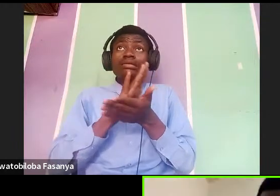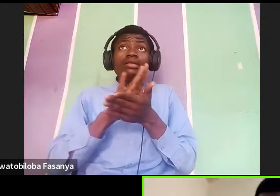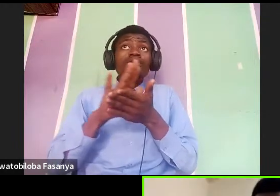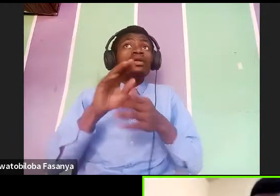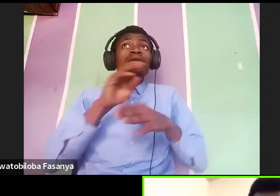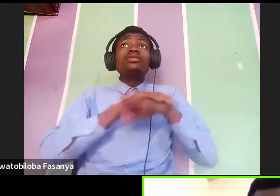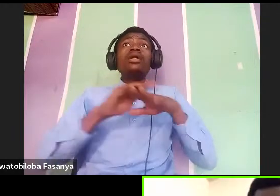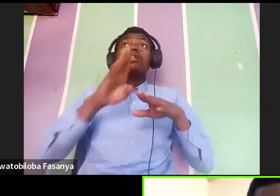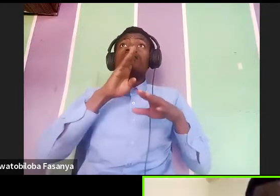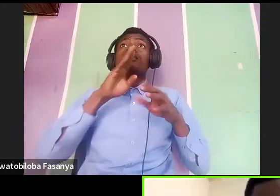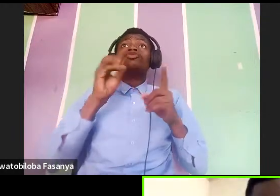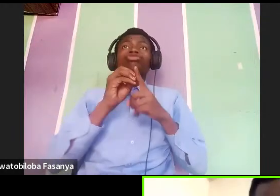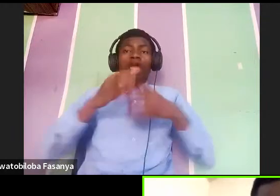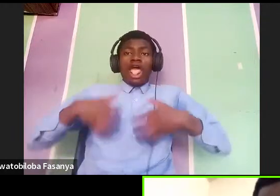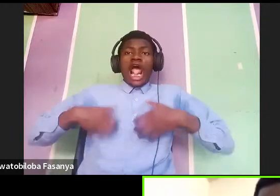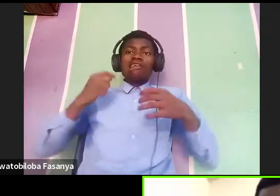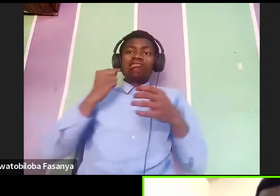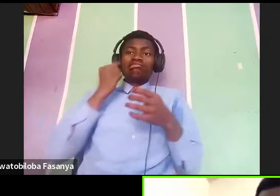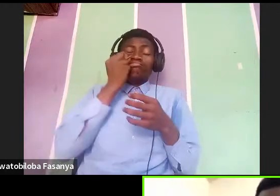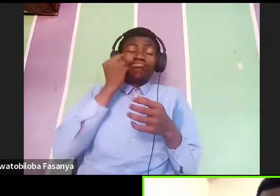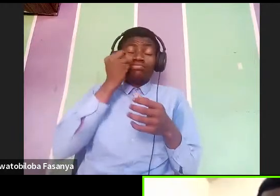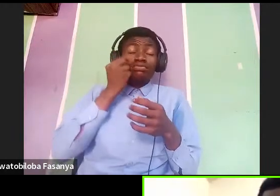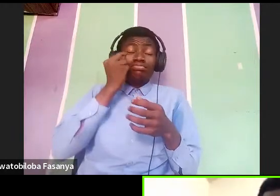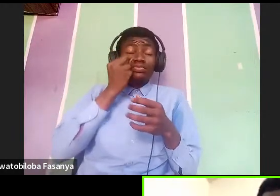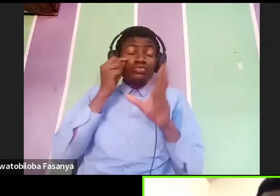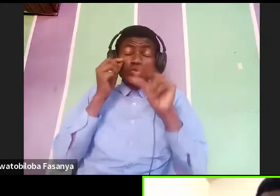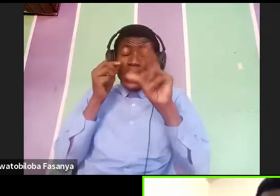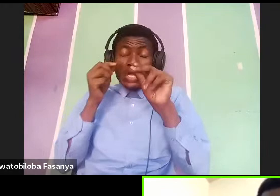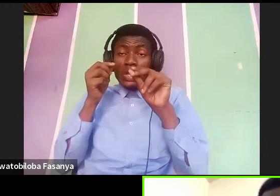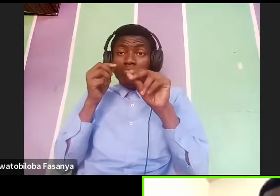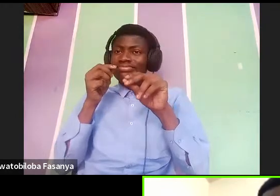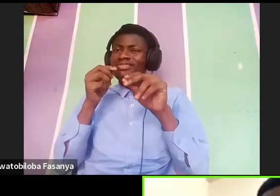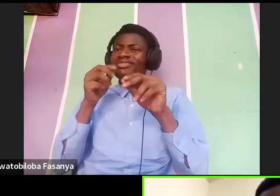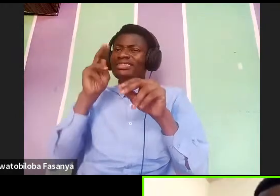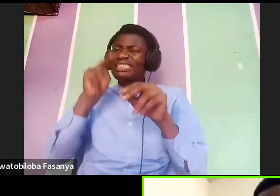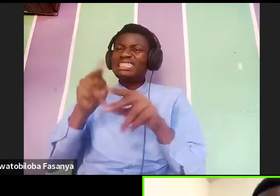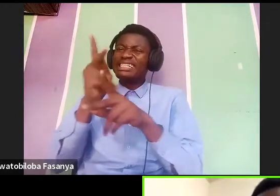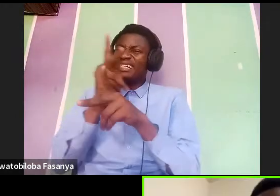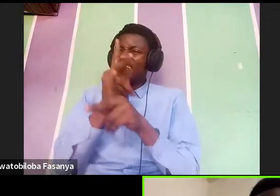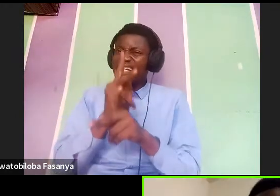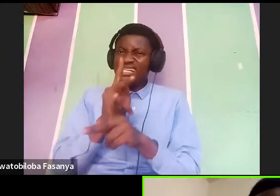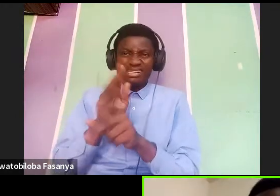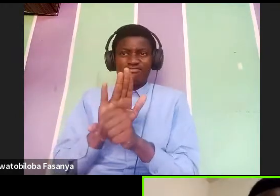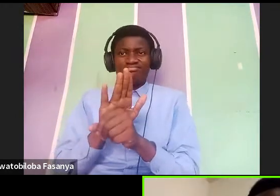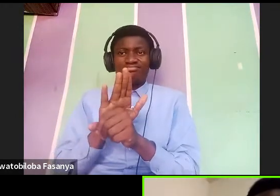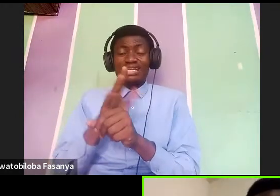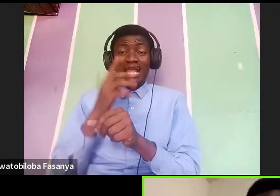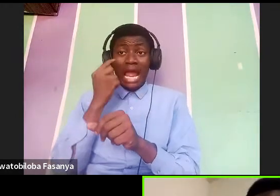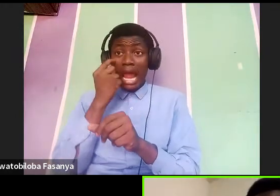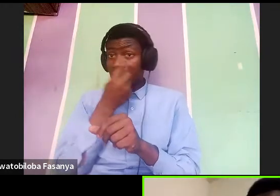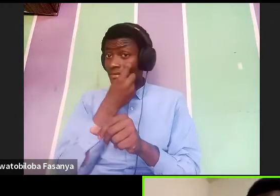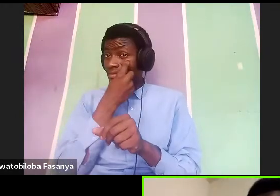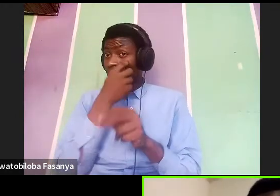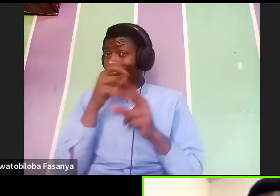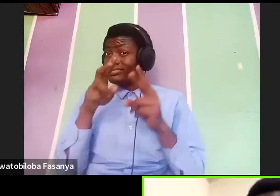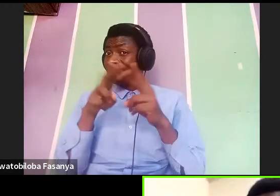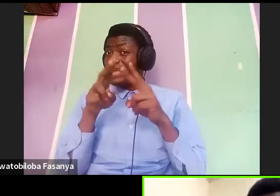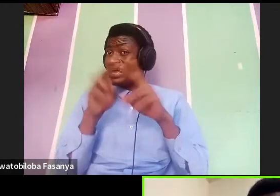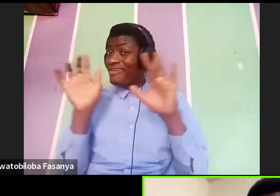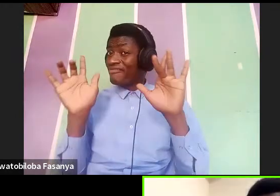delicate organ, and you want to be careful about it. And please don't use anything